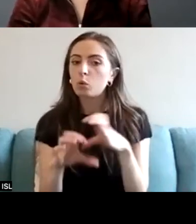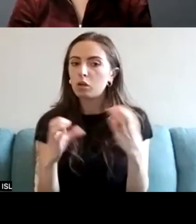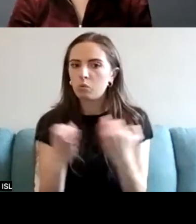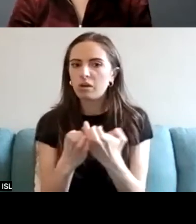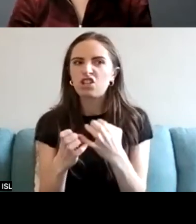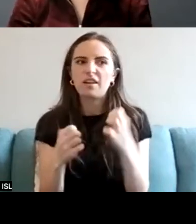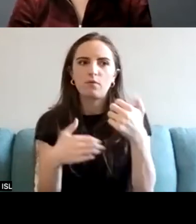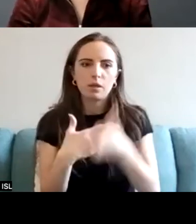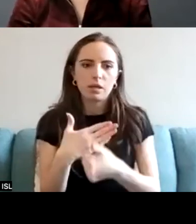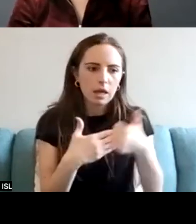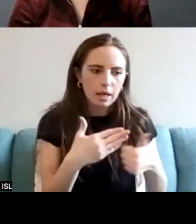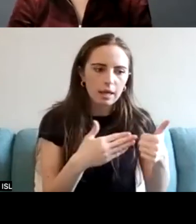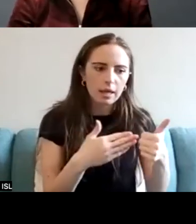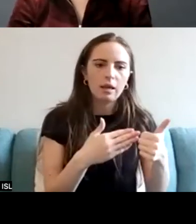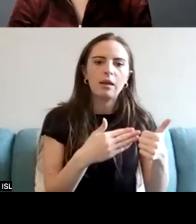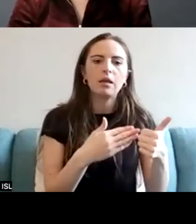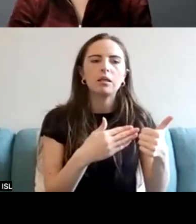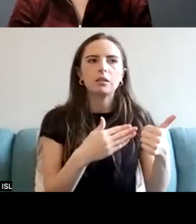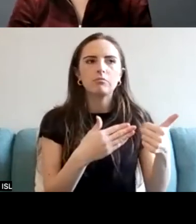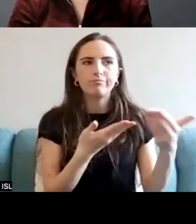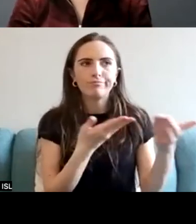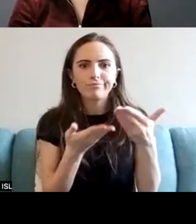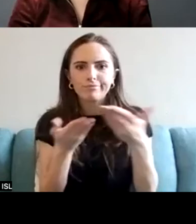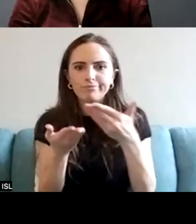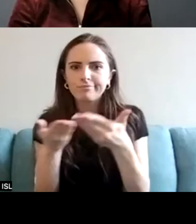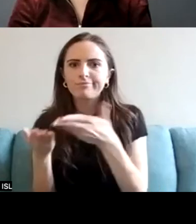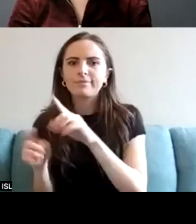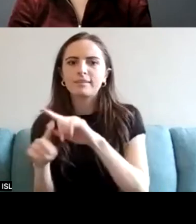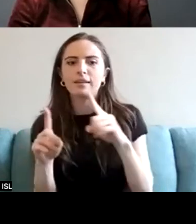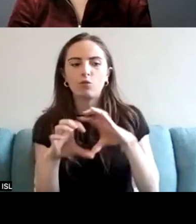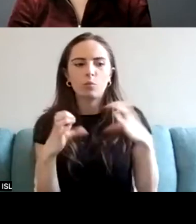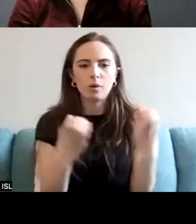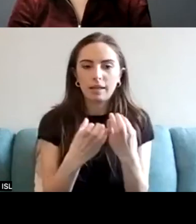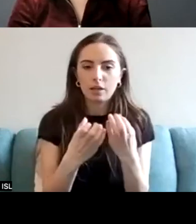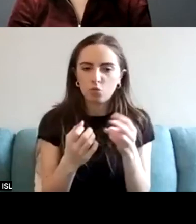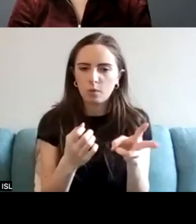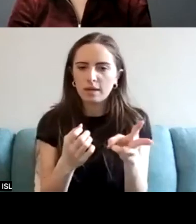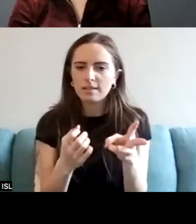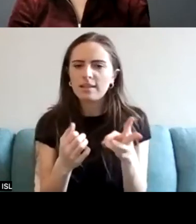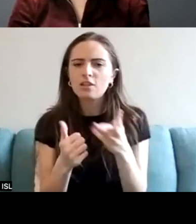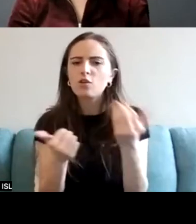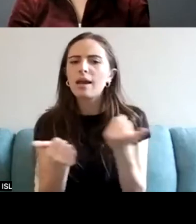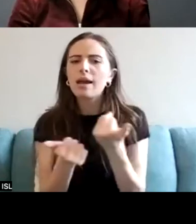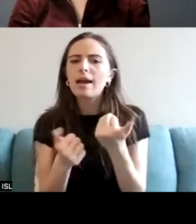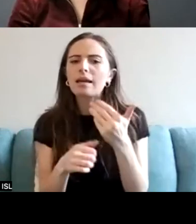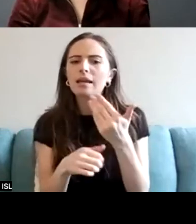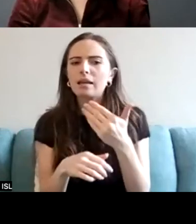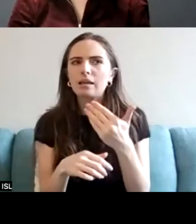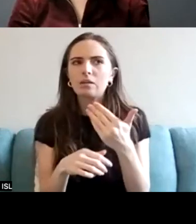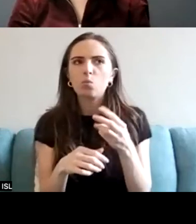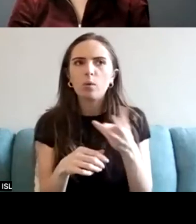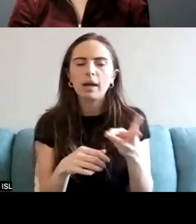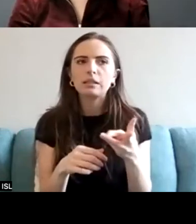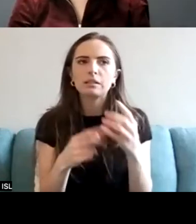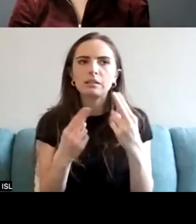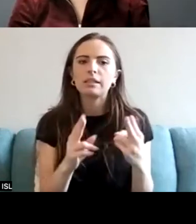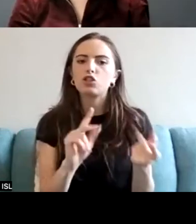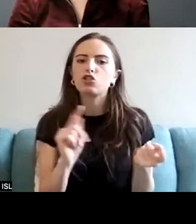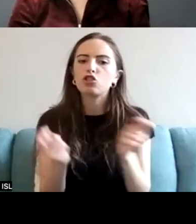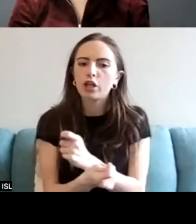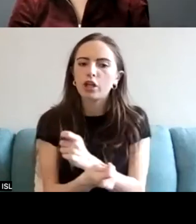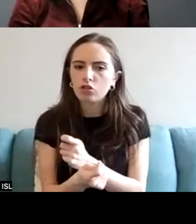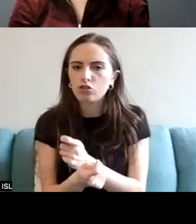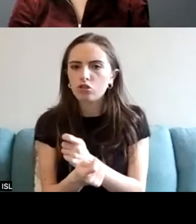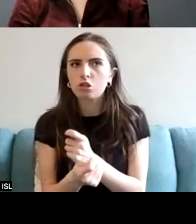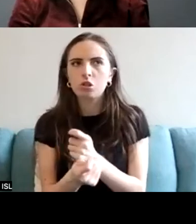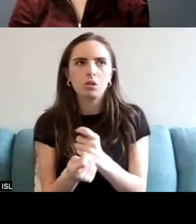day, you're kind of engaging with different forms. Is there anything that you can see that would be great to see change that we could all start to commit